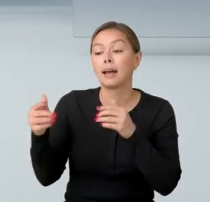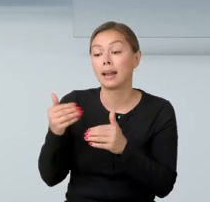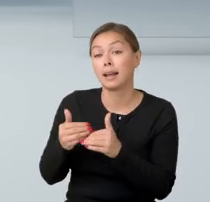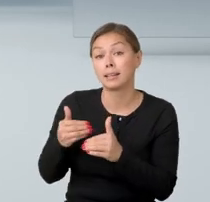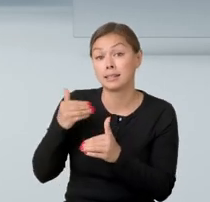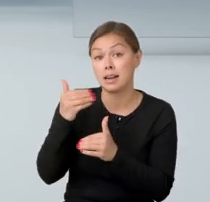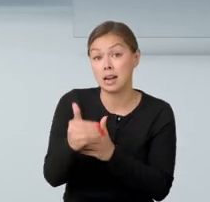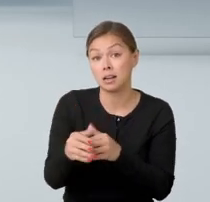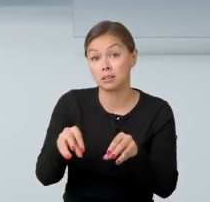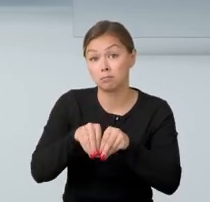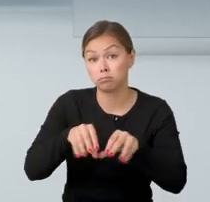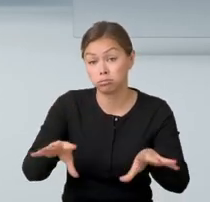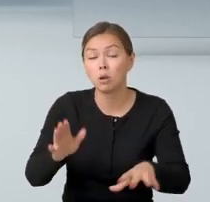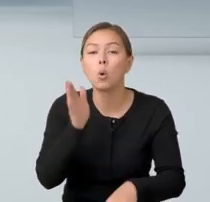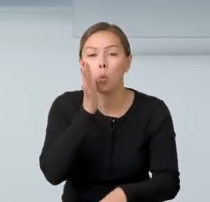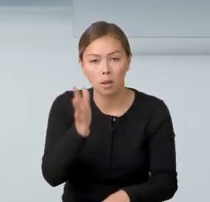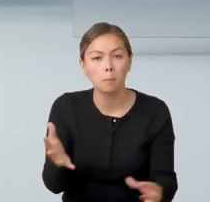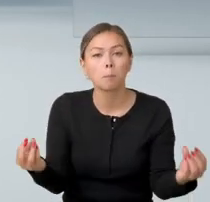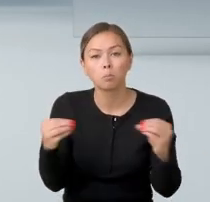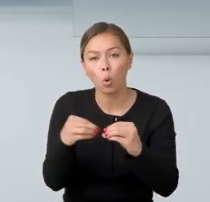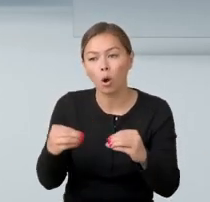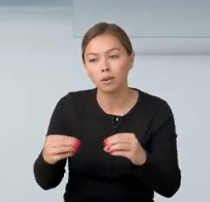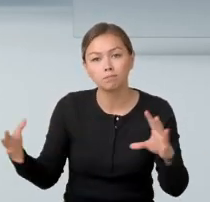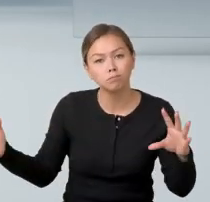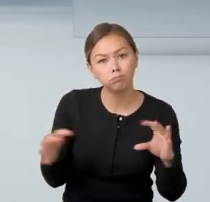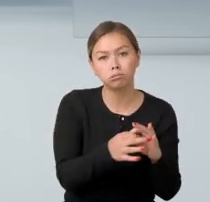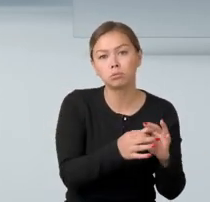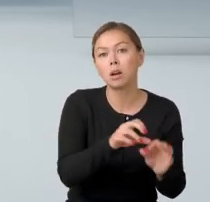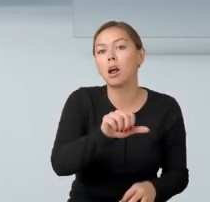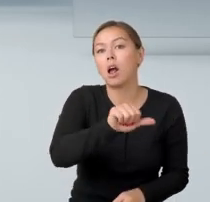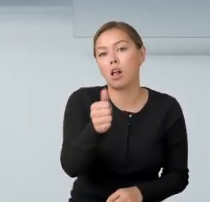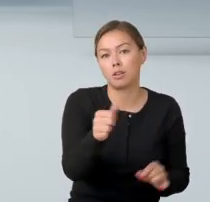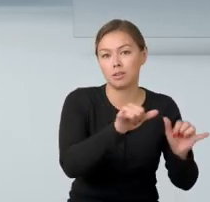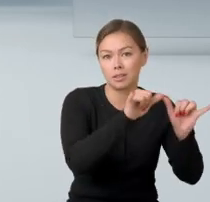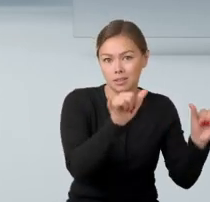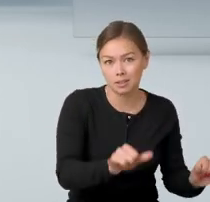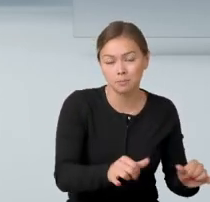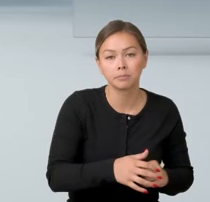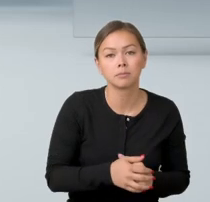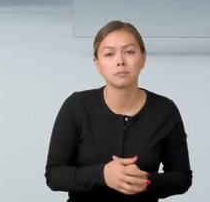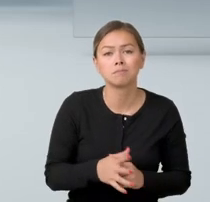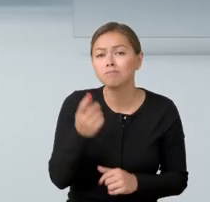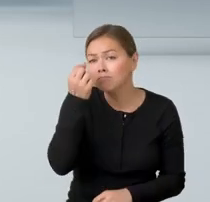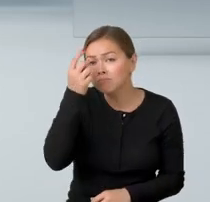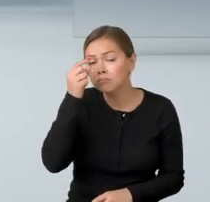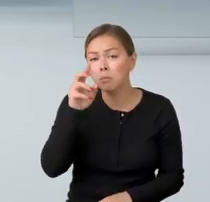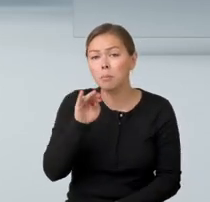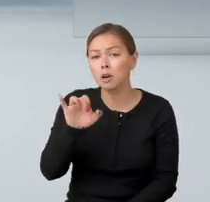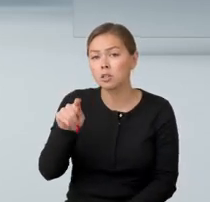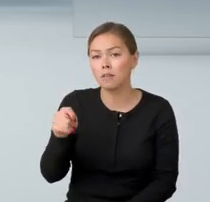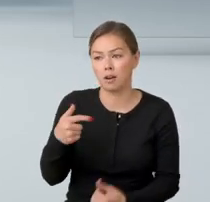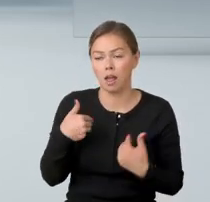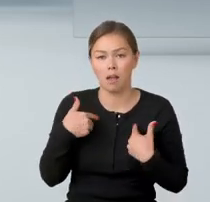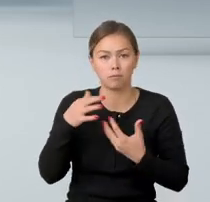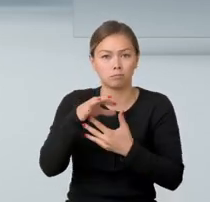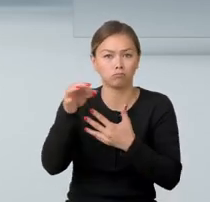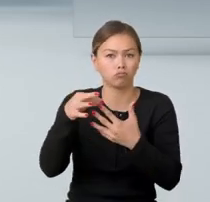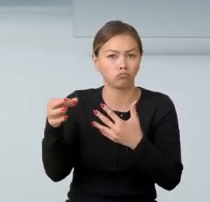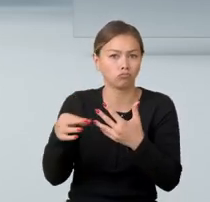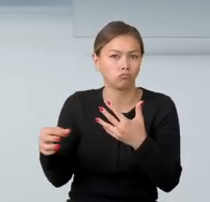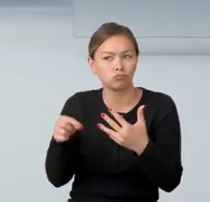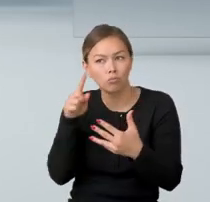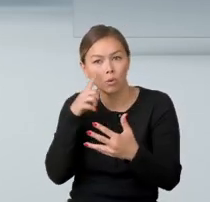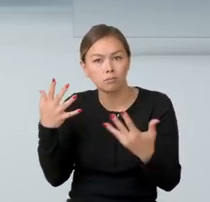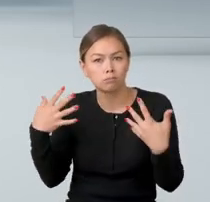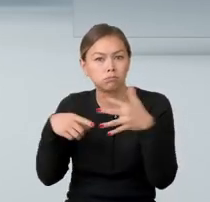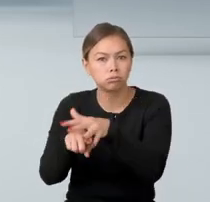Integrations yet but for sure our next phase we are going to have Integrations with other systems and again Microsoft is